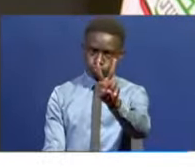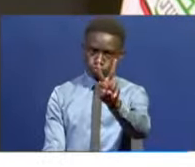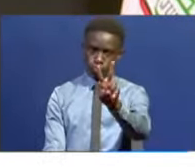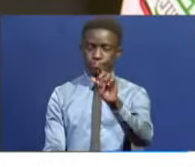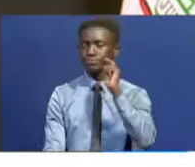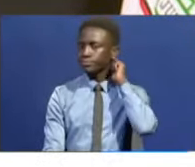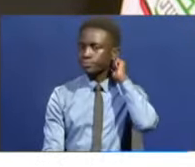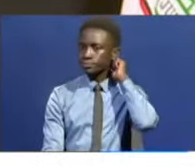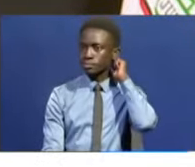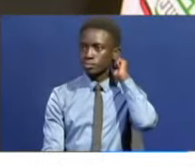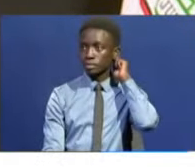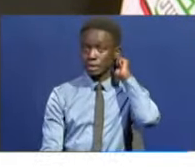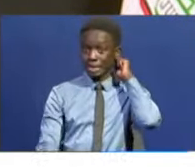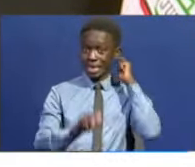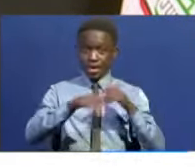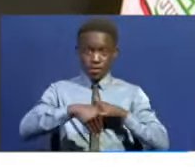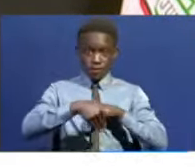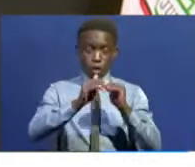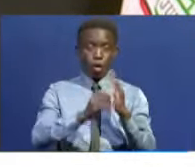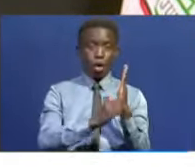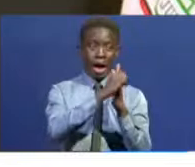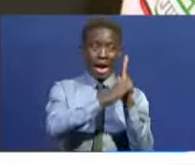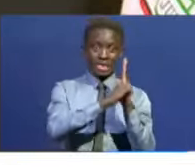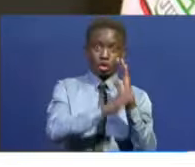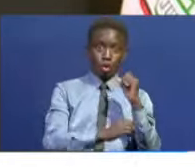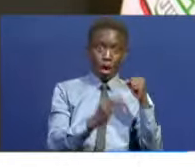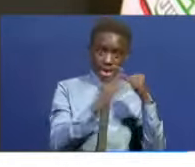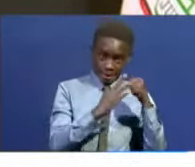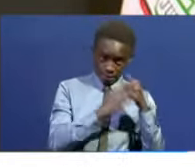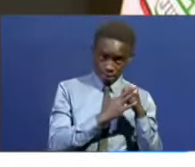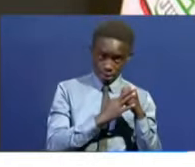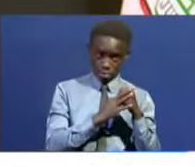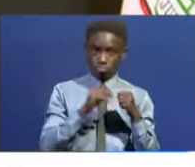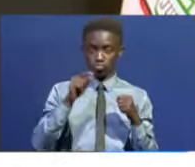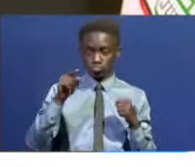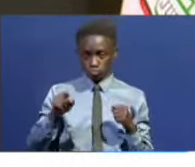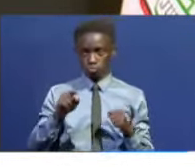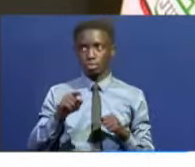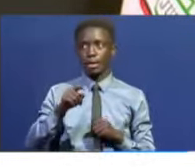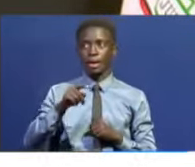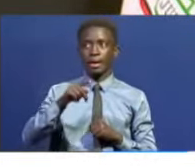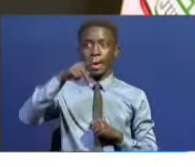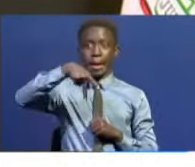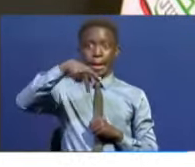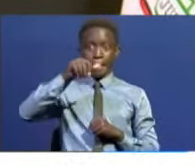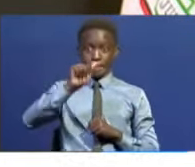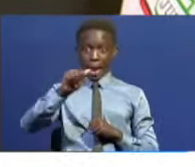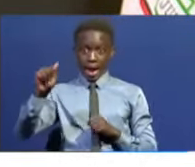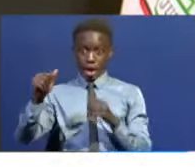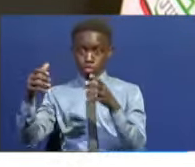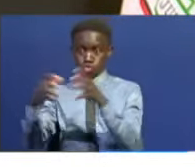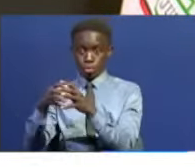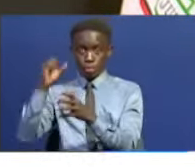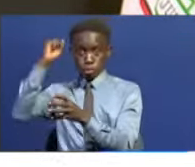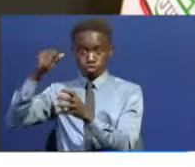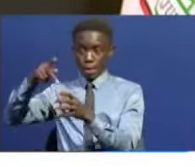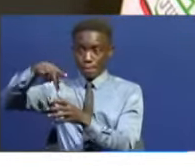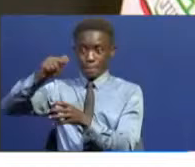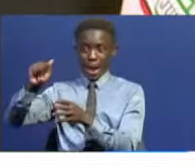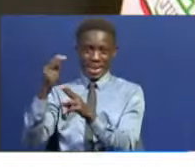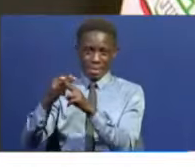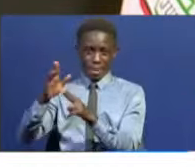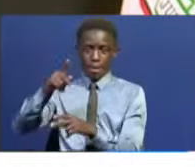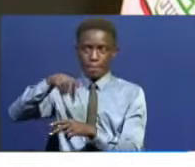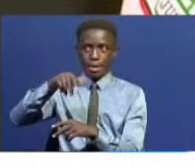Yeah? In accord with Article 8 of the agreement, PA would be allocated the position of the Speaker of the Senate. He negotiated for himself.